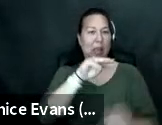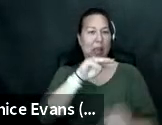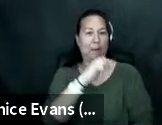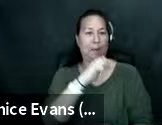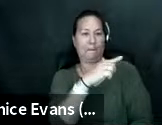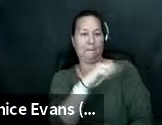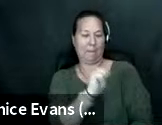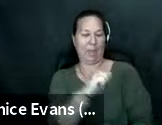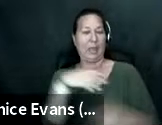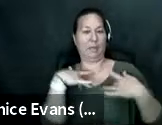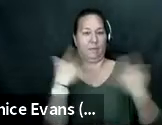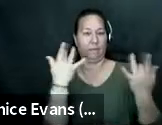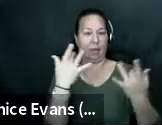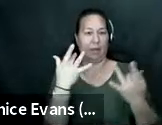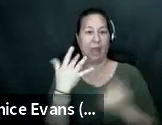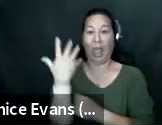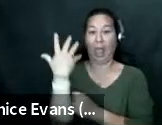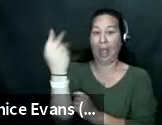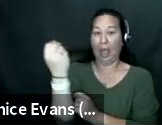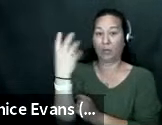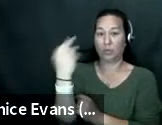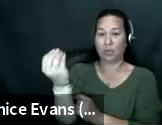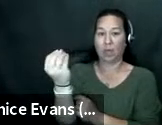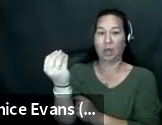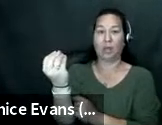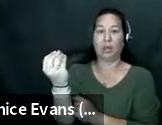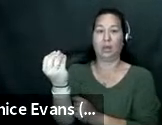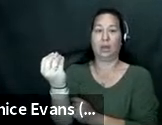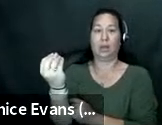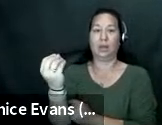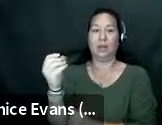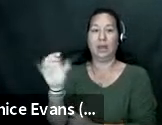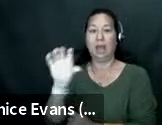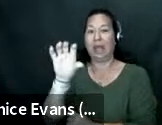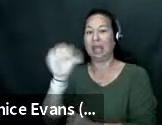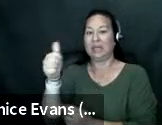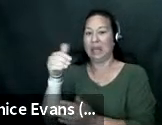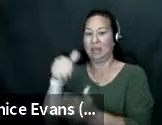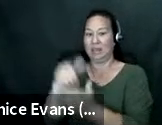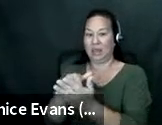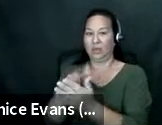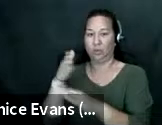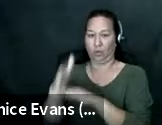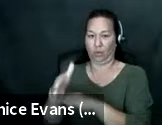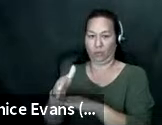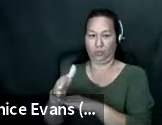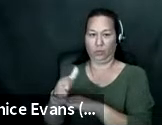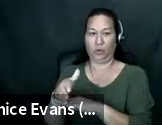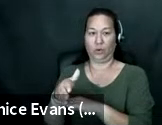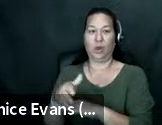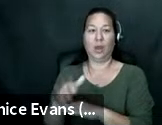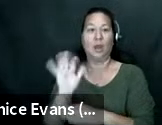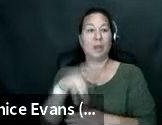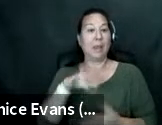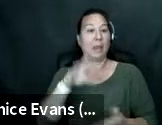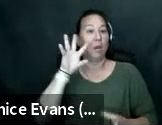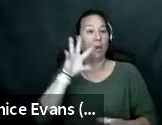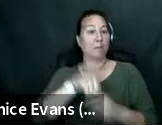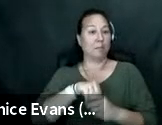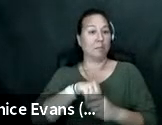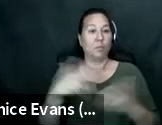such settings as conferences, sporting events, nightclubs, live concerts.